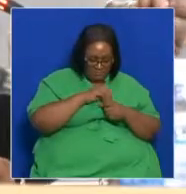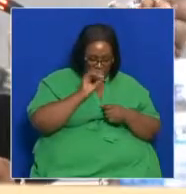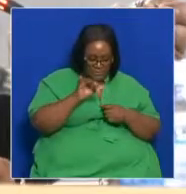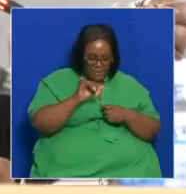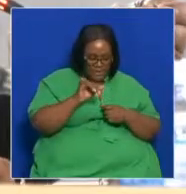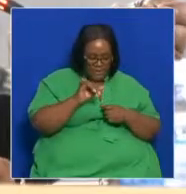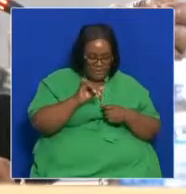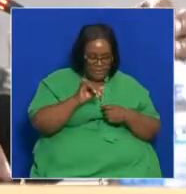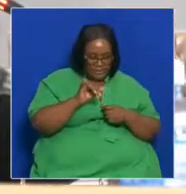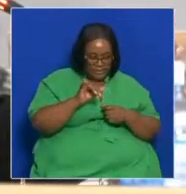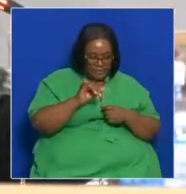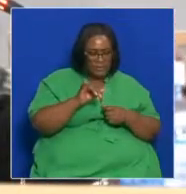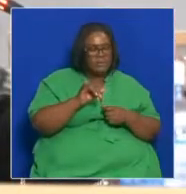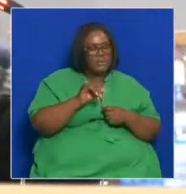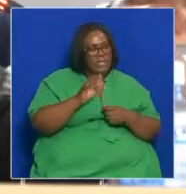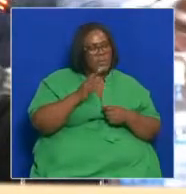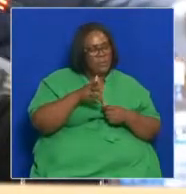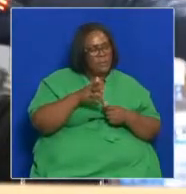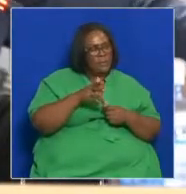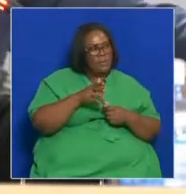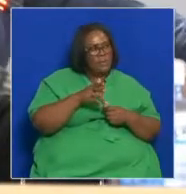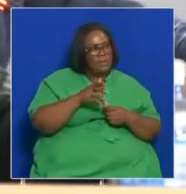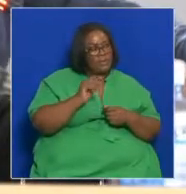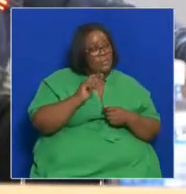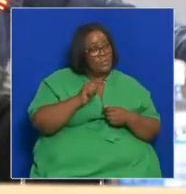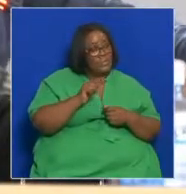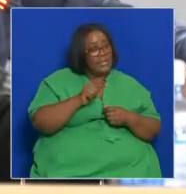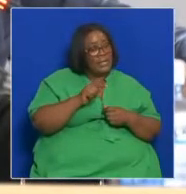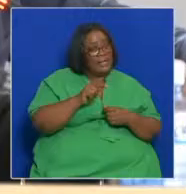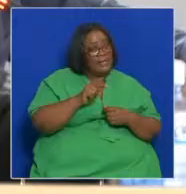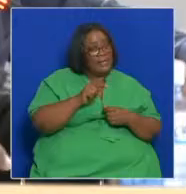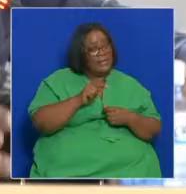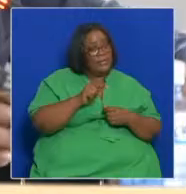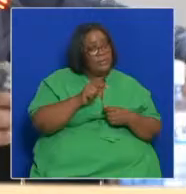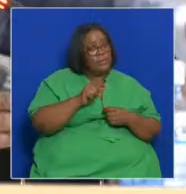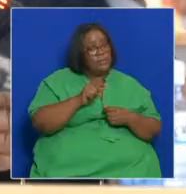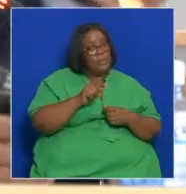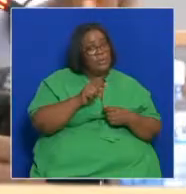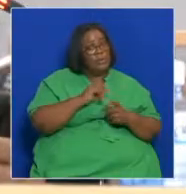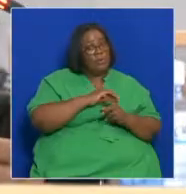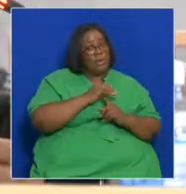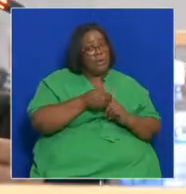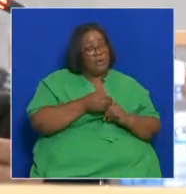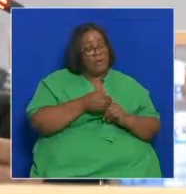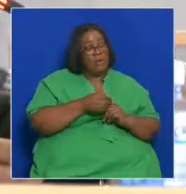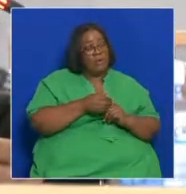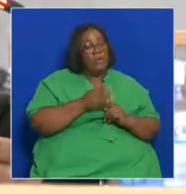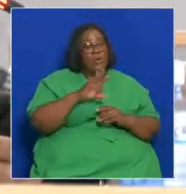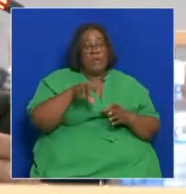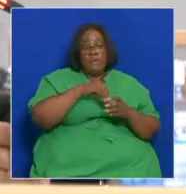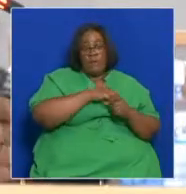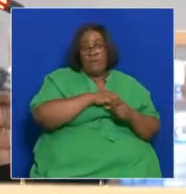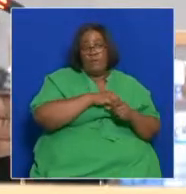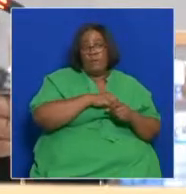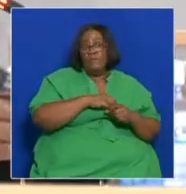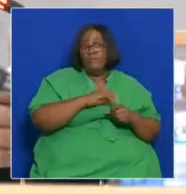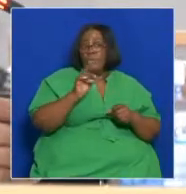it cover what Commissioner Baloyi is raising, and if it